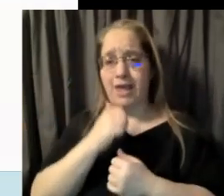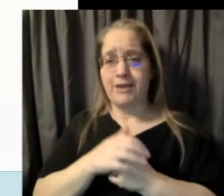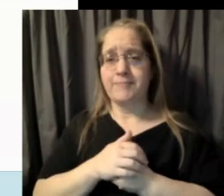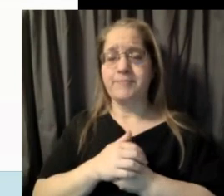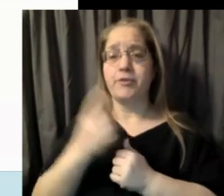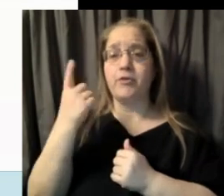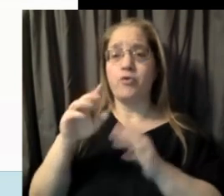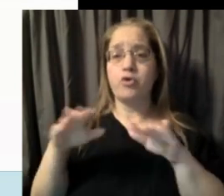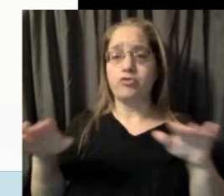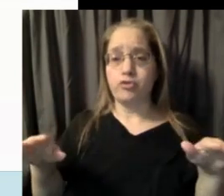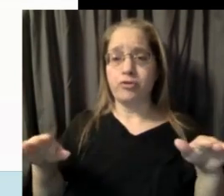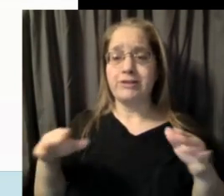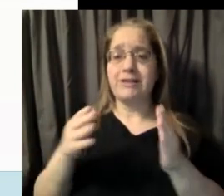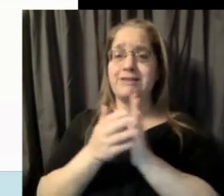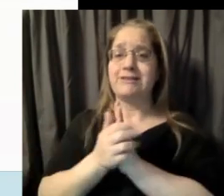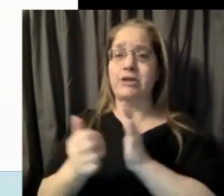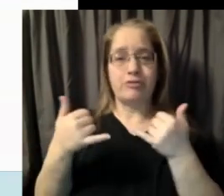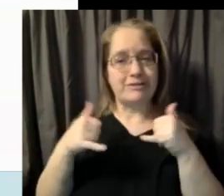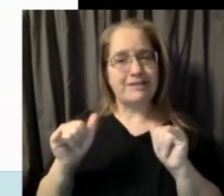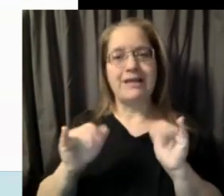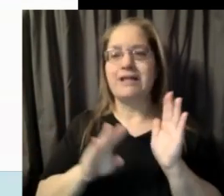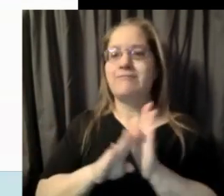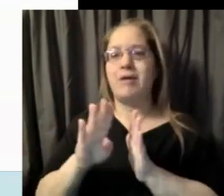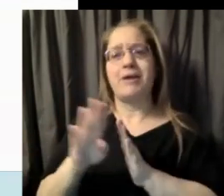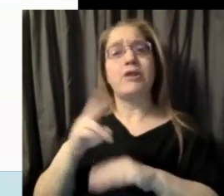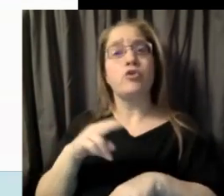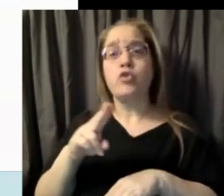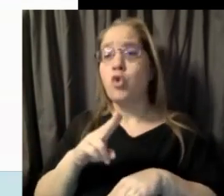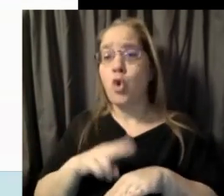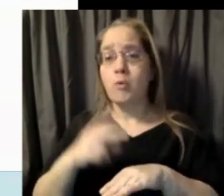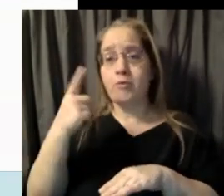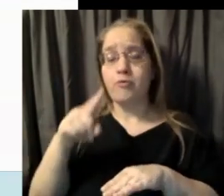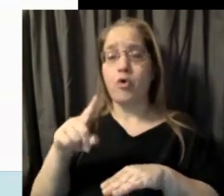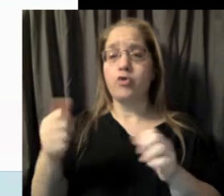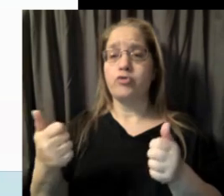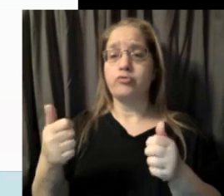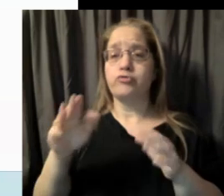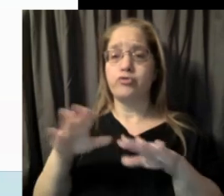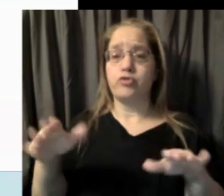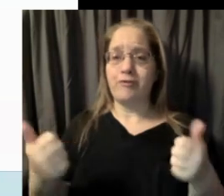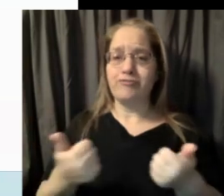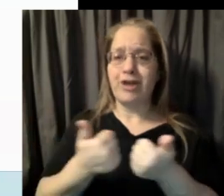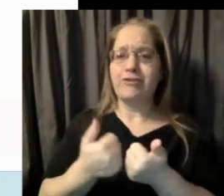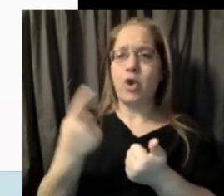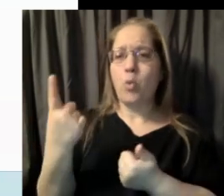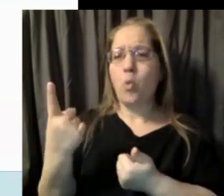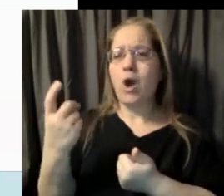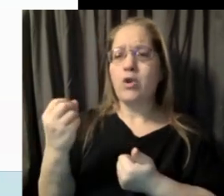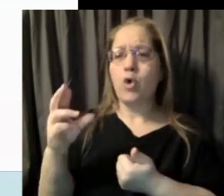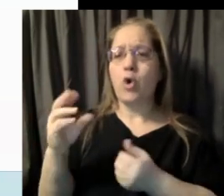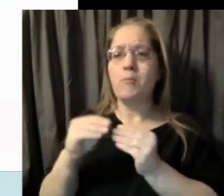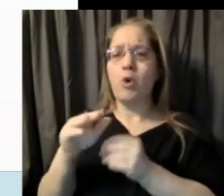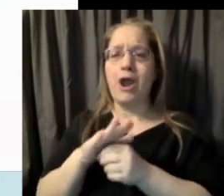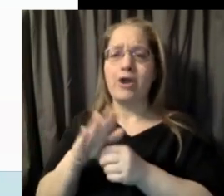For children, these skills are still developing, and it's normal for them to face challenges in one or more areas, like